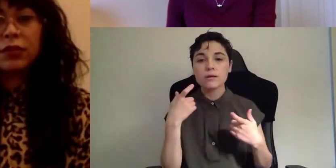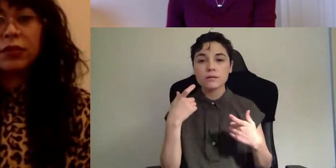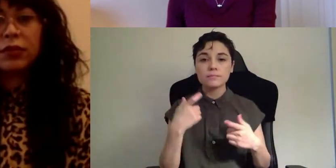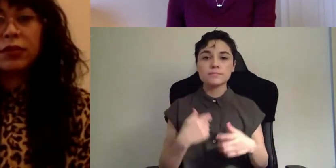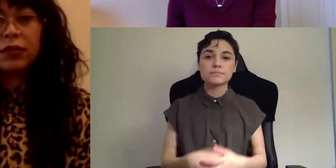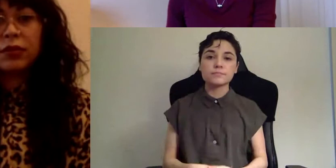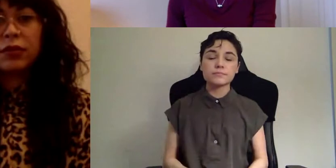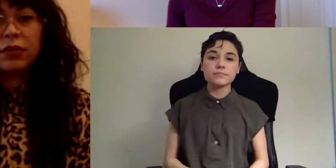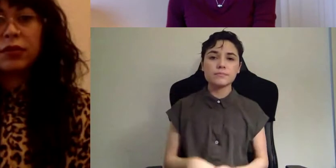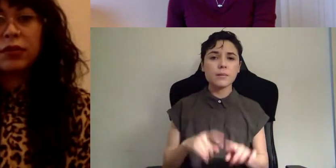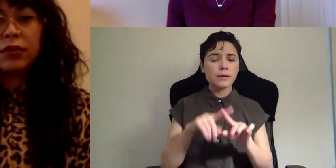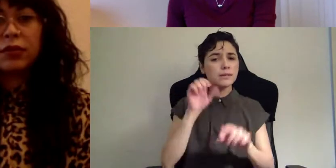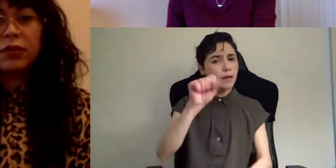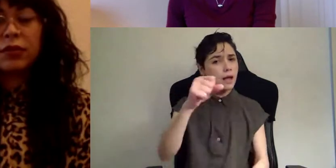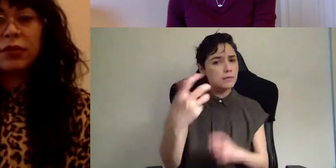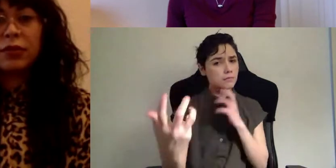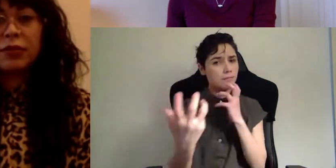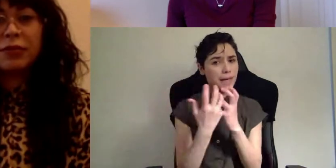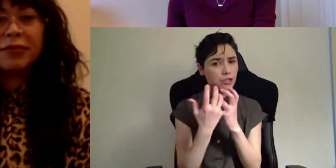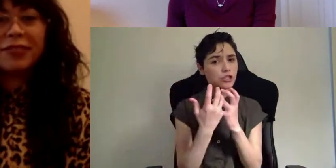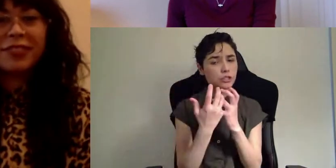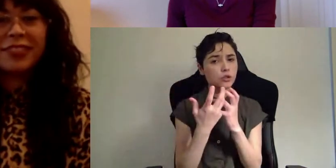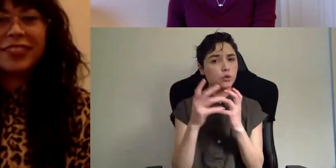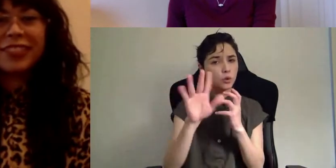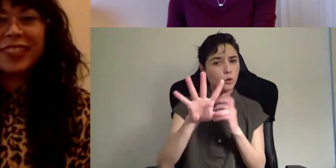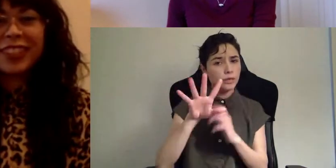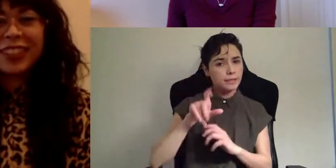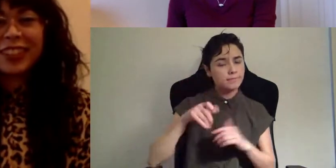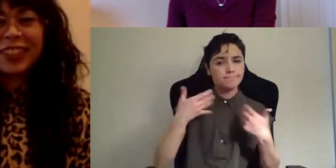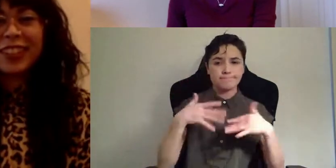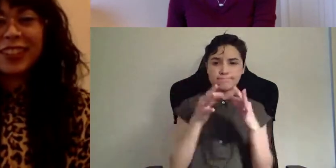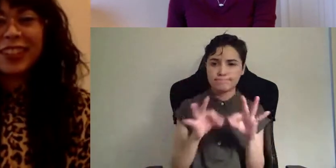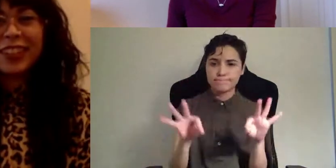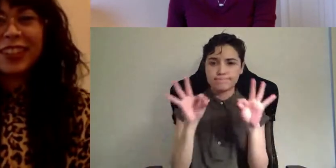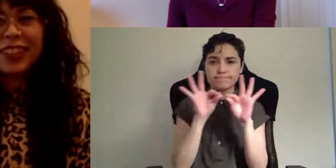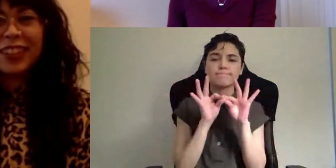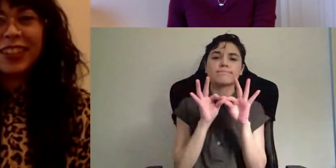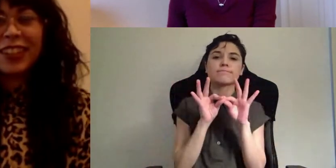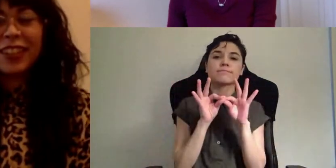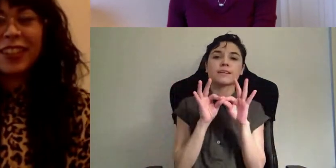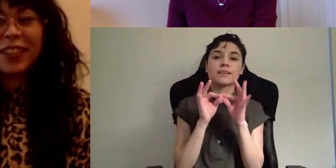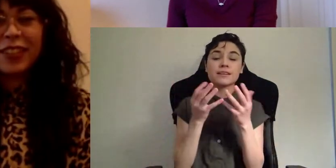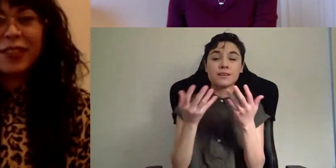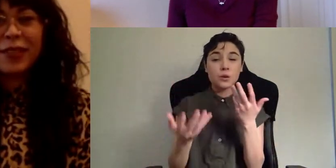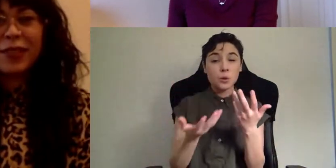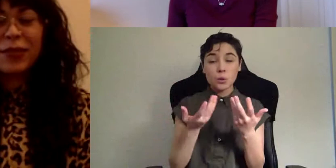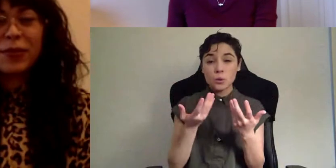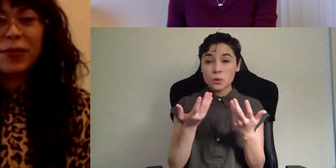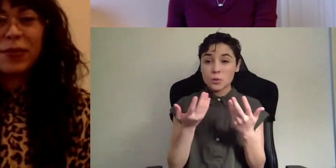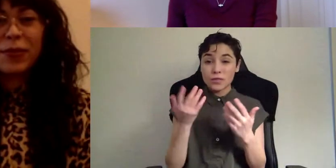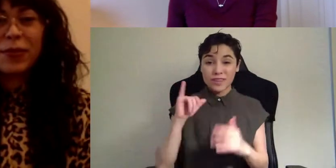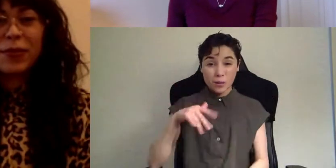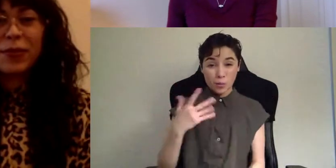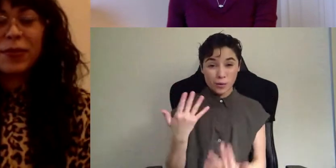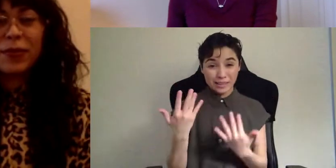How long is the wait right now? I really don't know how to answer that question because it's different for everyone.